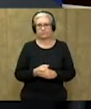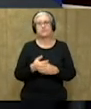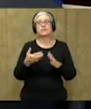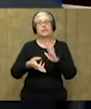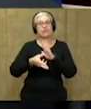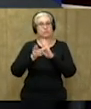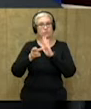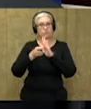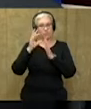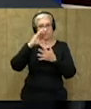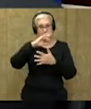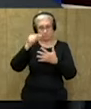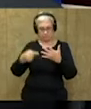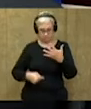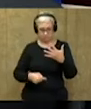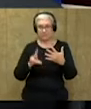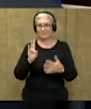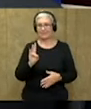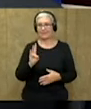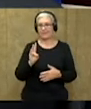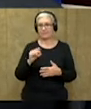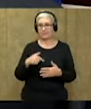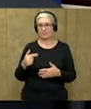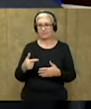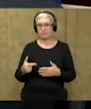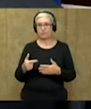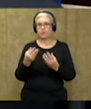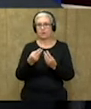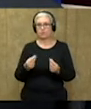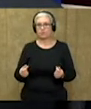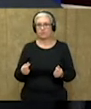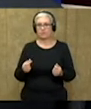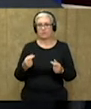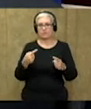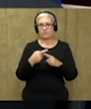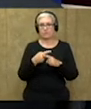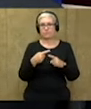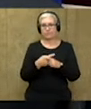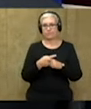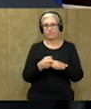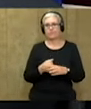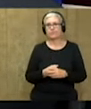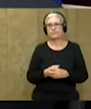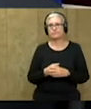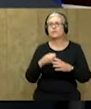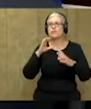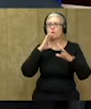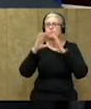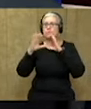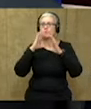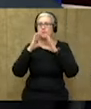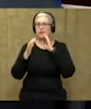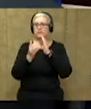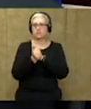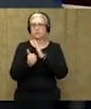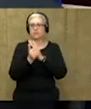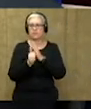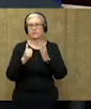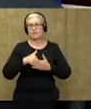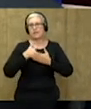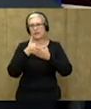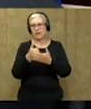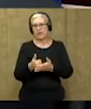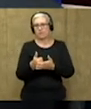reviewed the 7 steps for resolving conflict, we want to look at some communication skills that will help you in the process